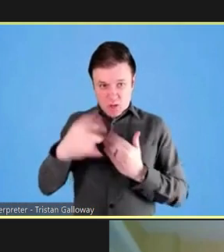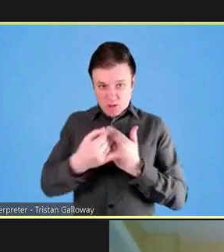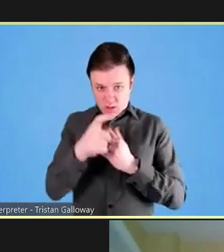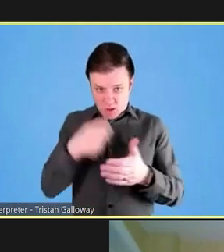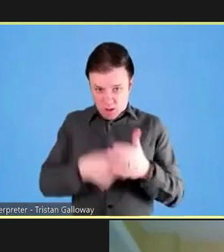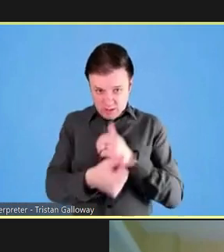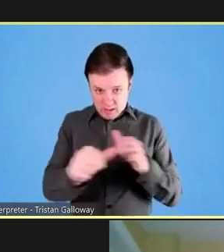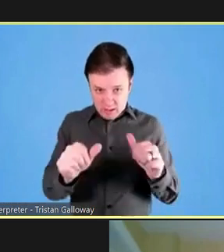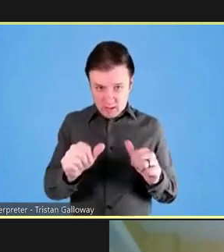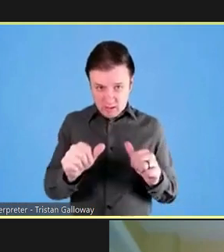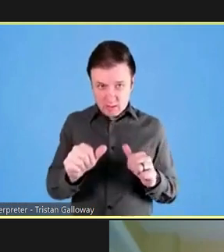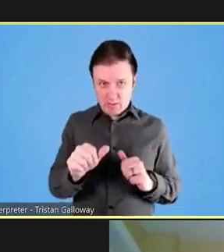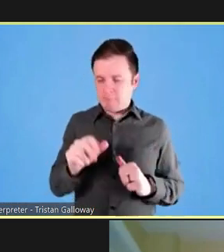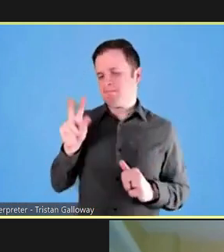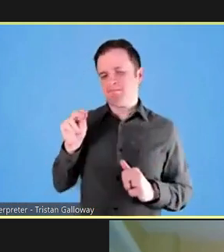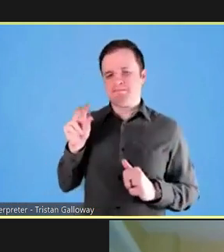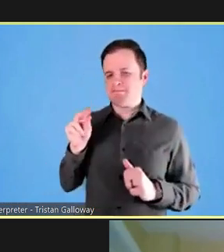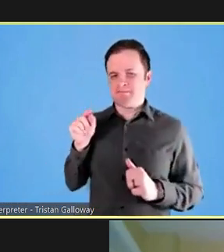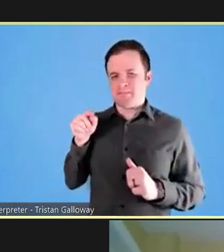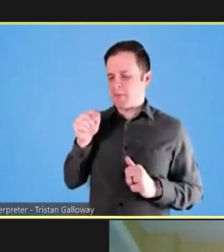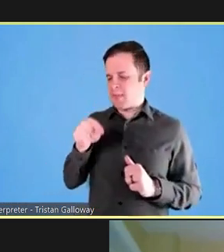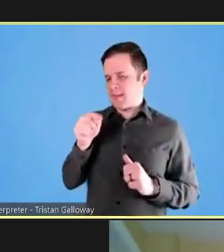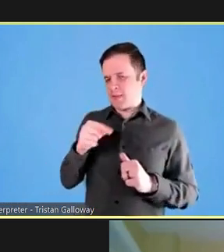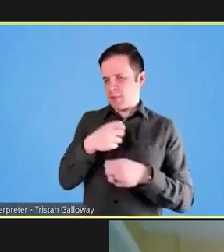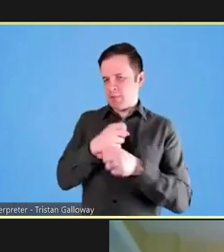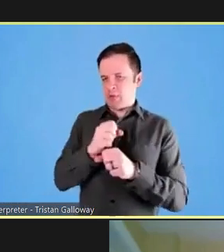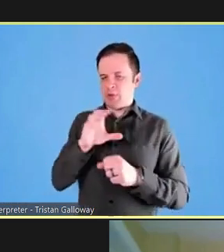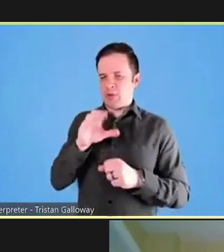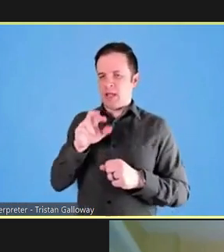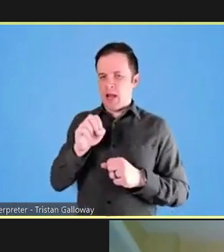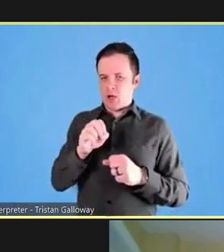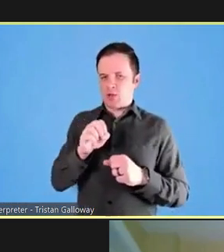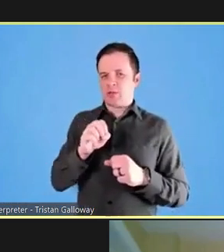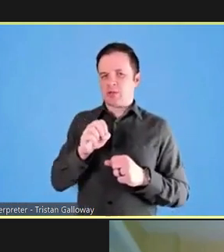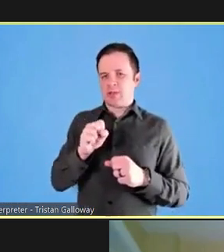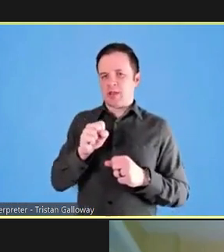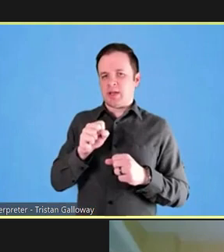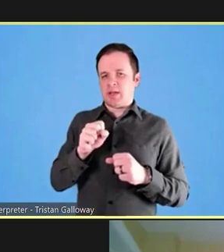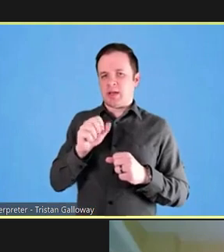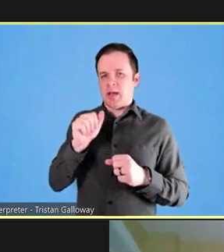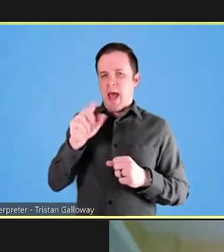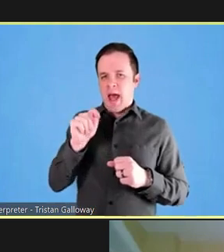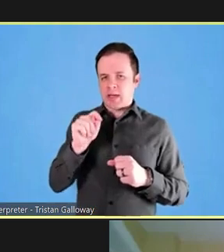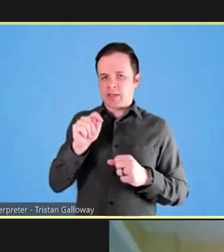No, these materials were developed through the CARES Act funding and are available